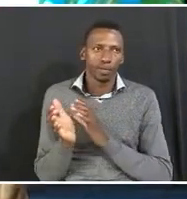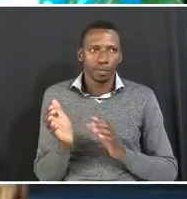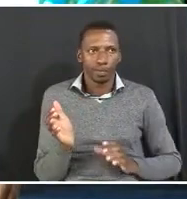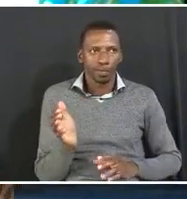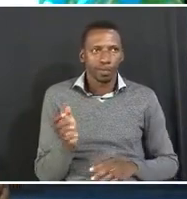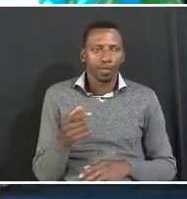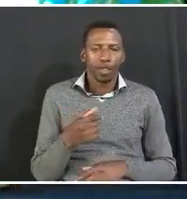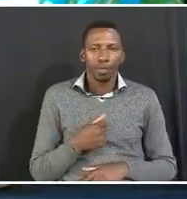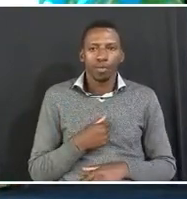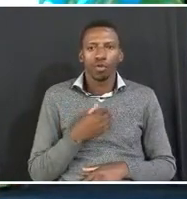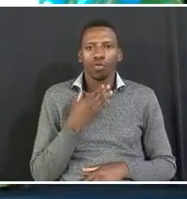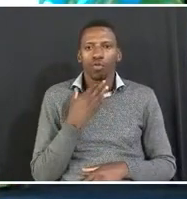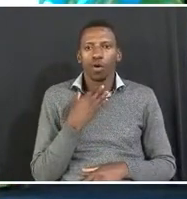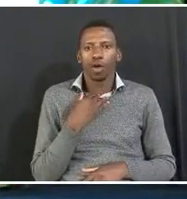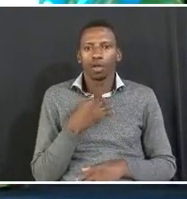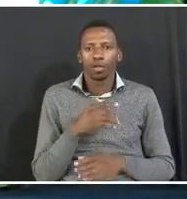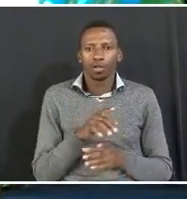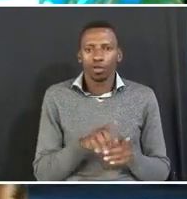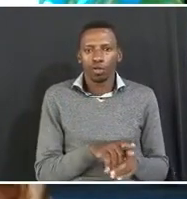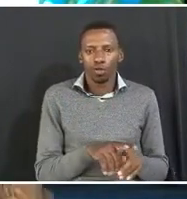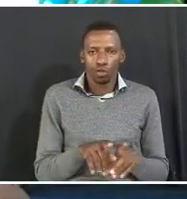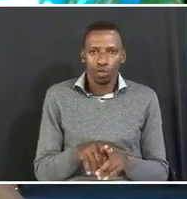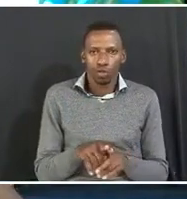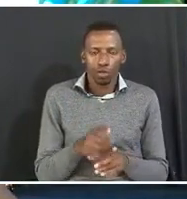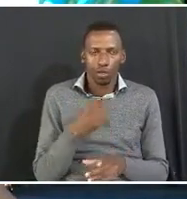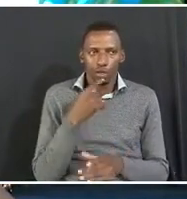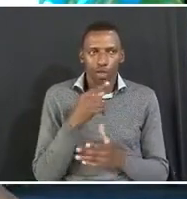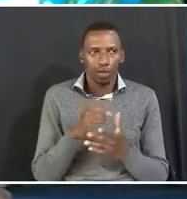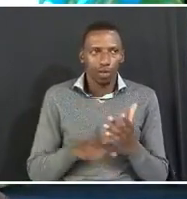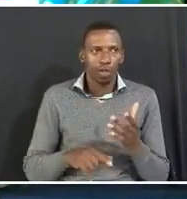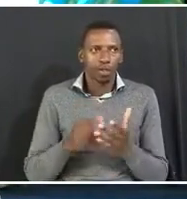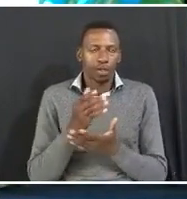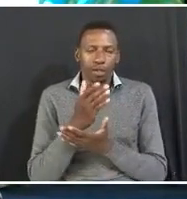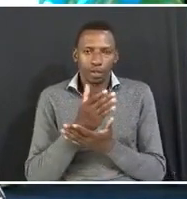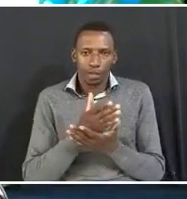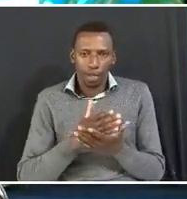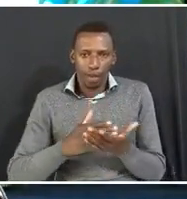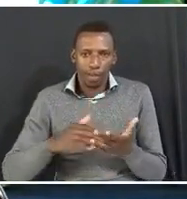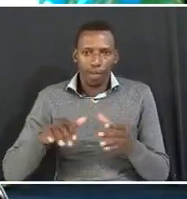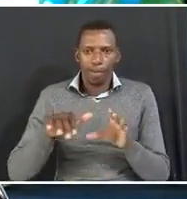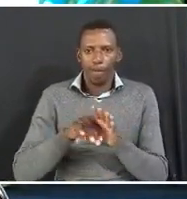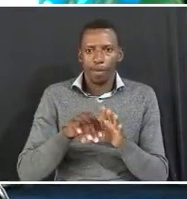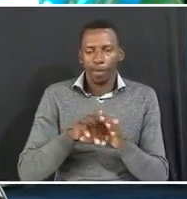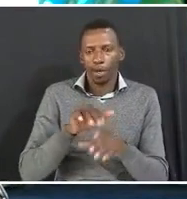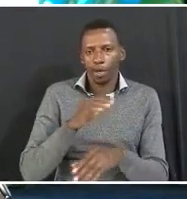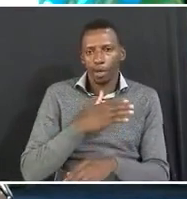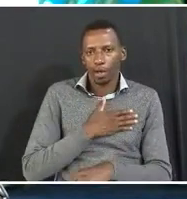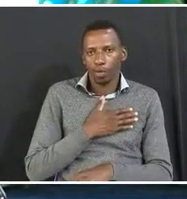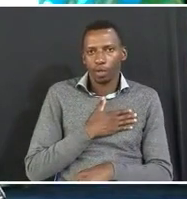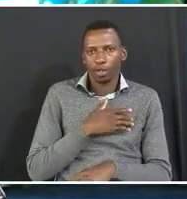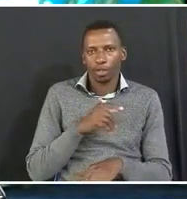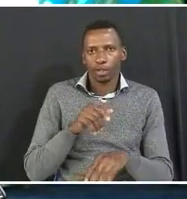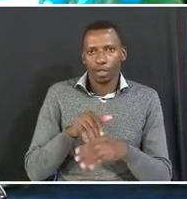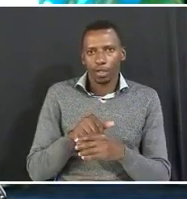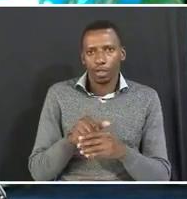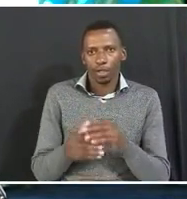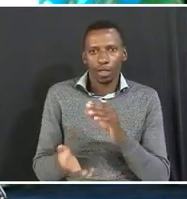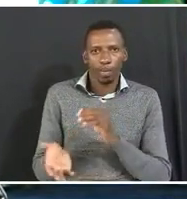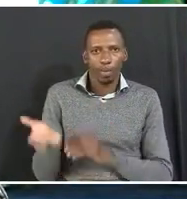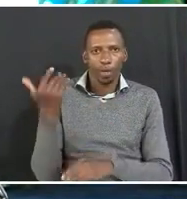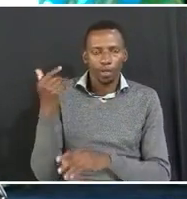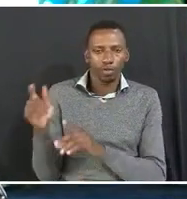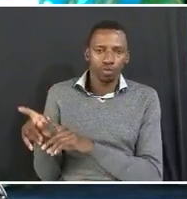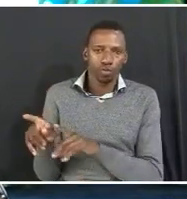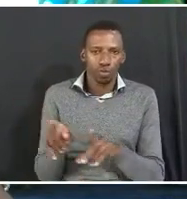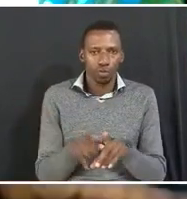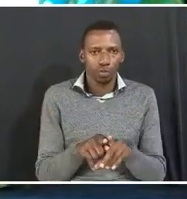I want to also forge that some of our members in the past also